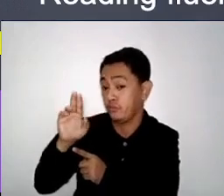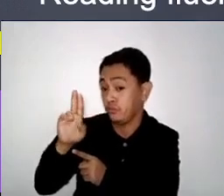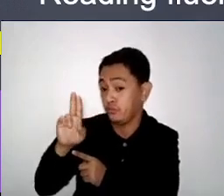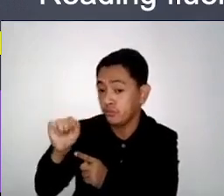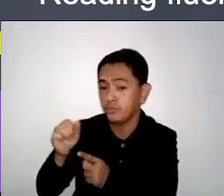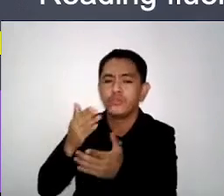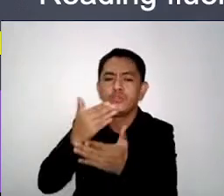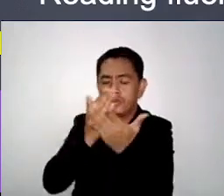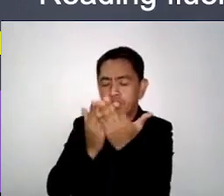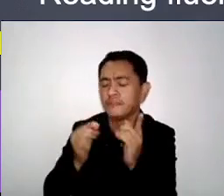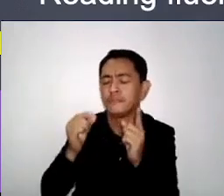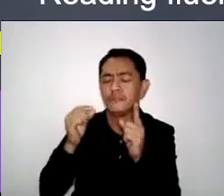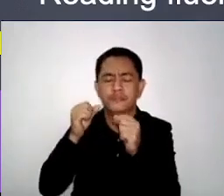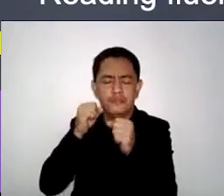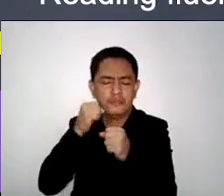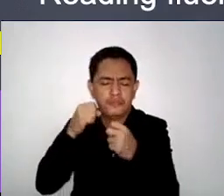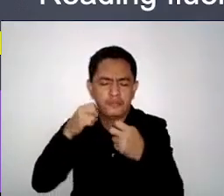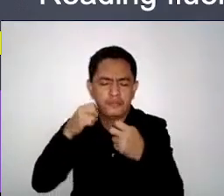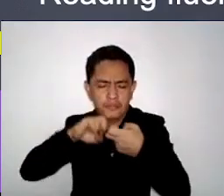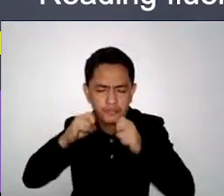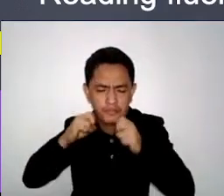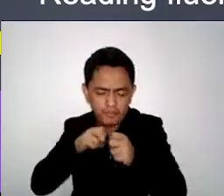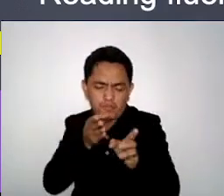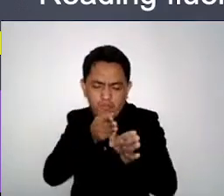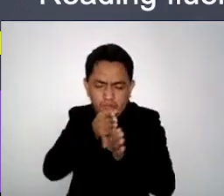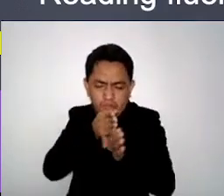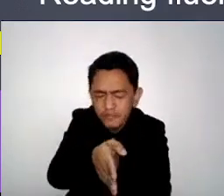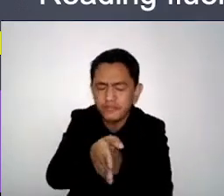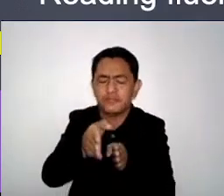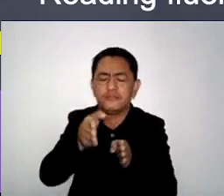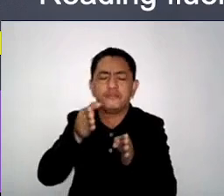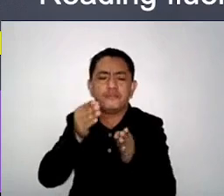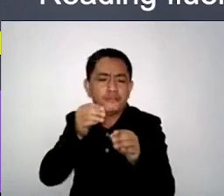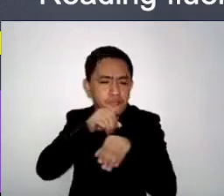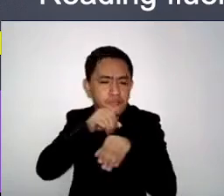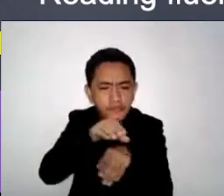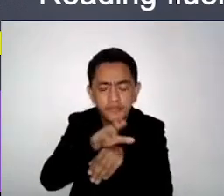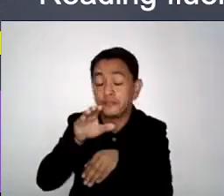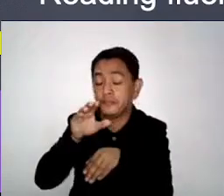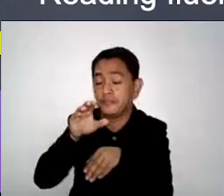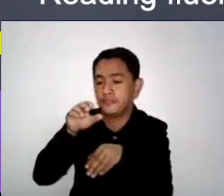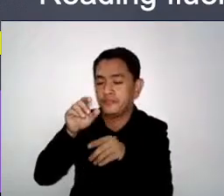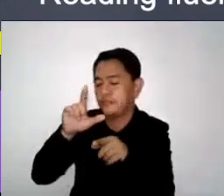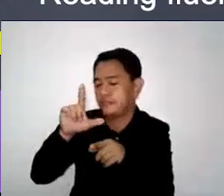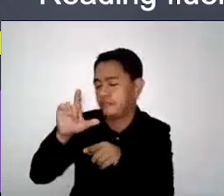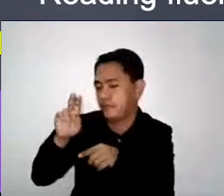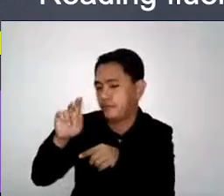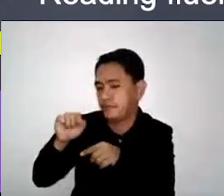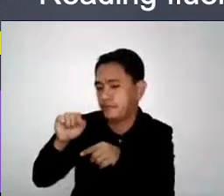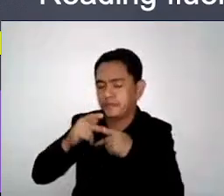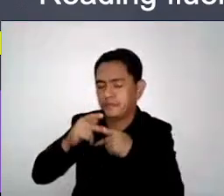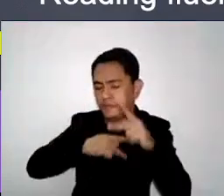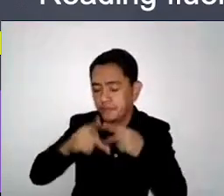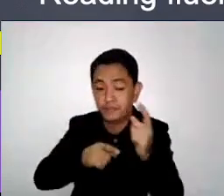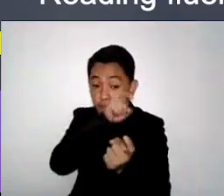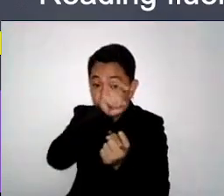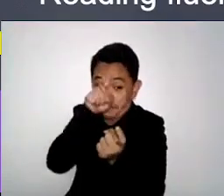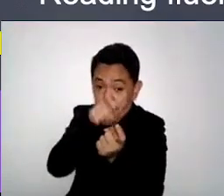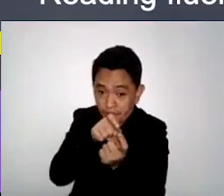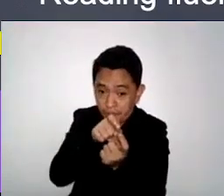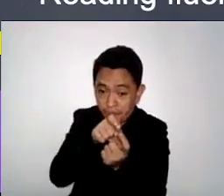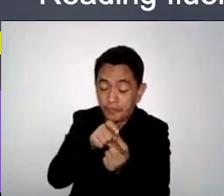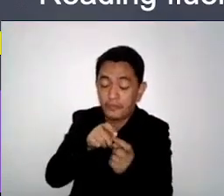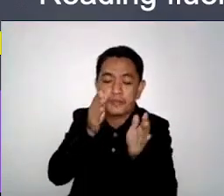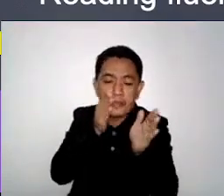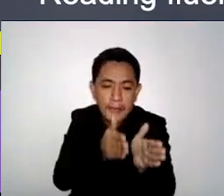directly affect reading fluency due to poor performance in terms of accuracy, pace, intonation,